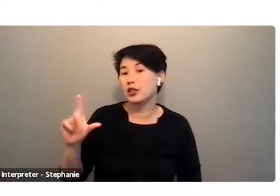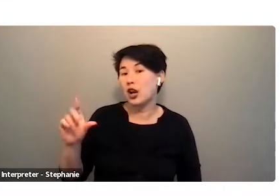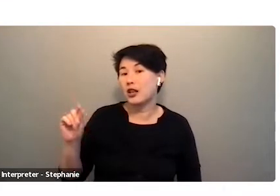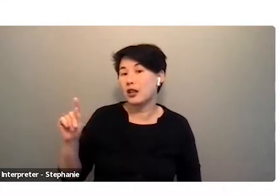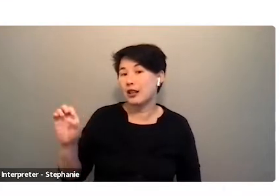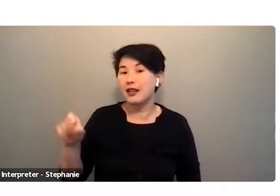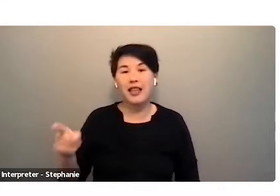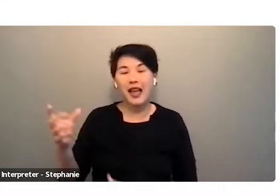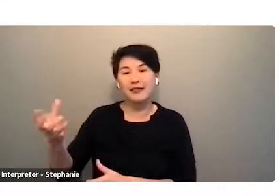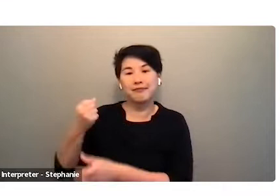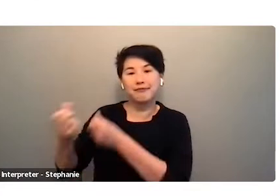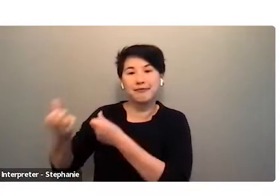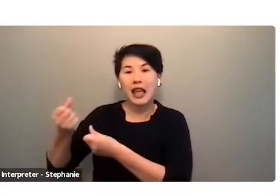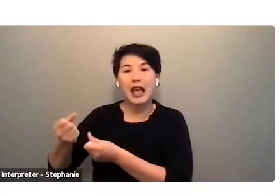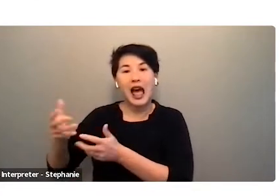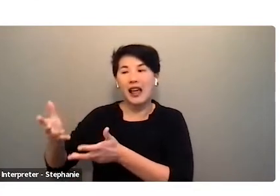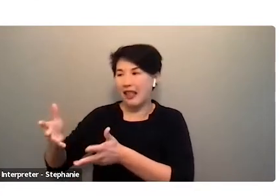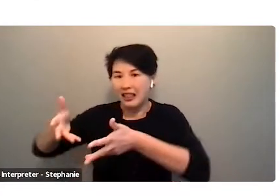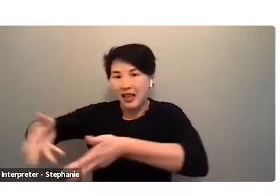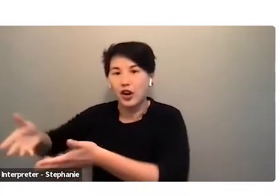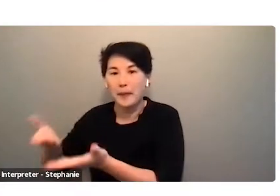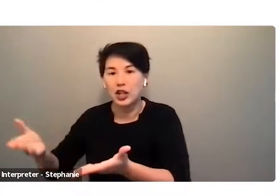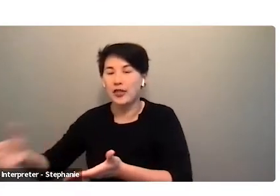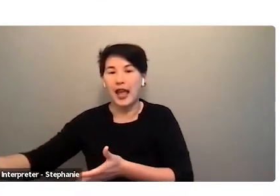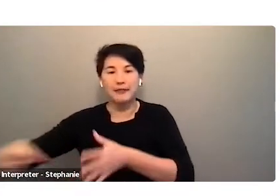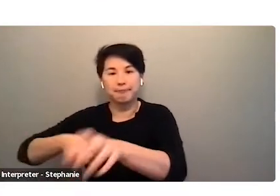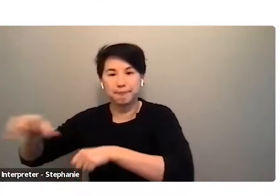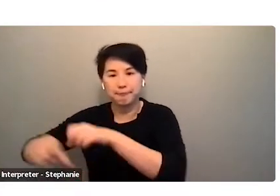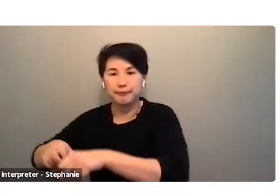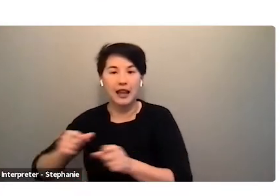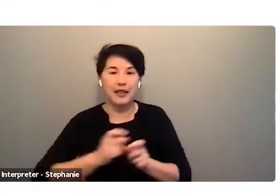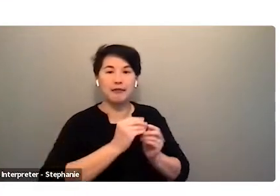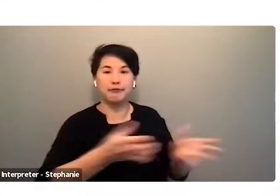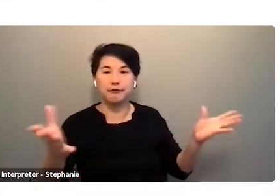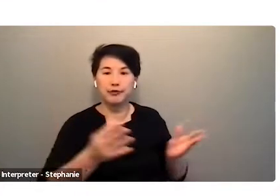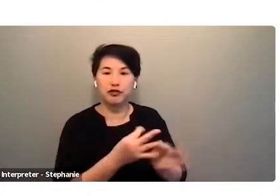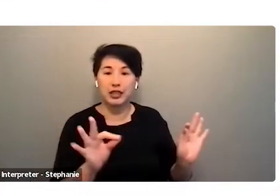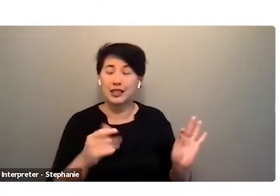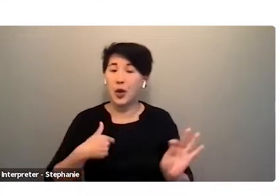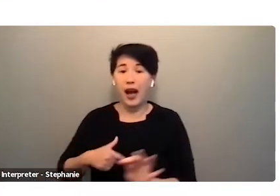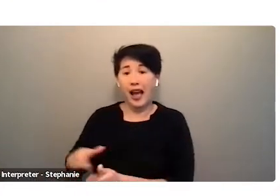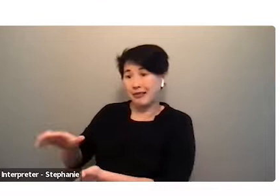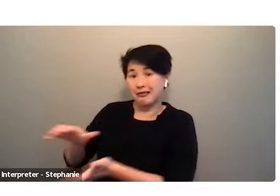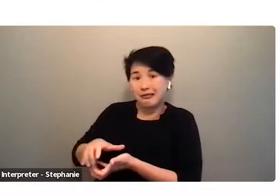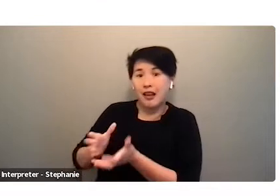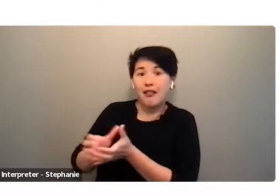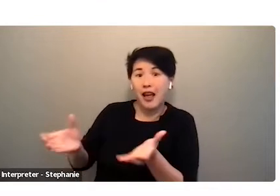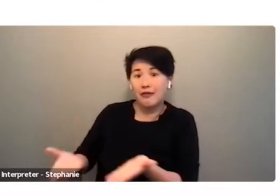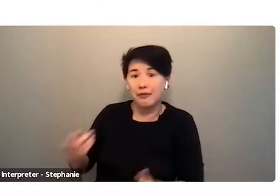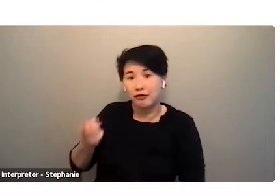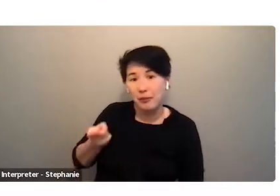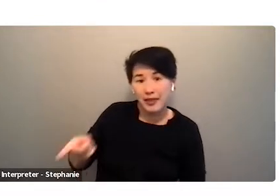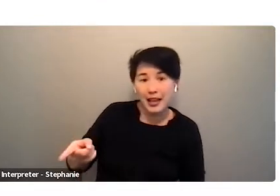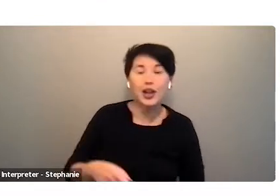leftover materials and give them out for free in their upholstery business. So I was collecting yards of fabric from there. Then